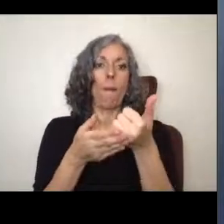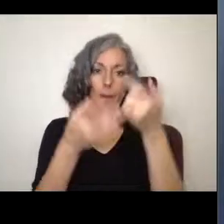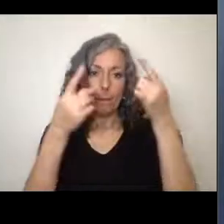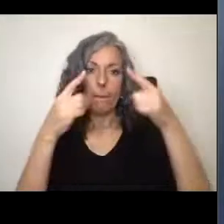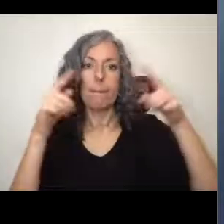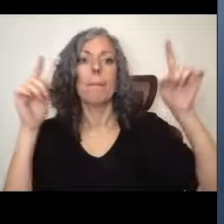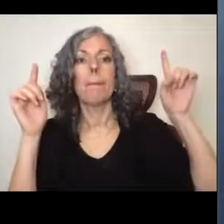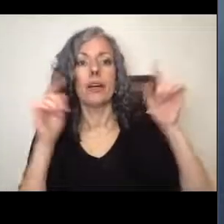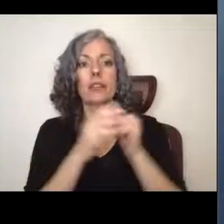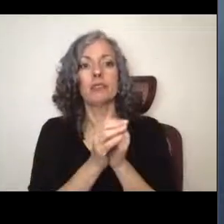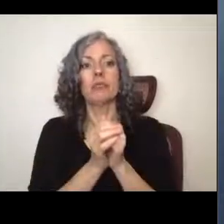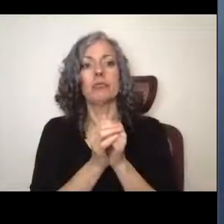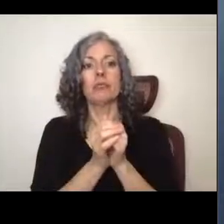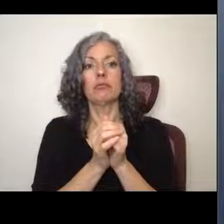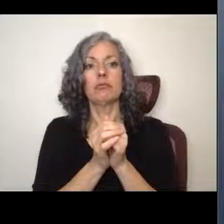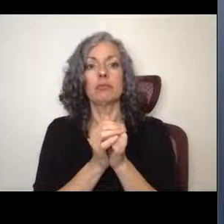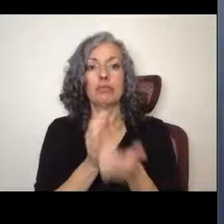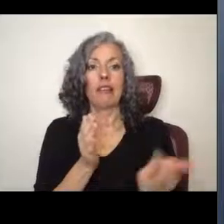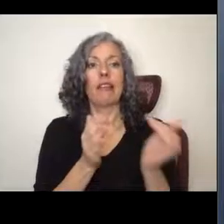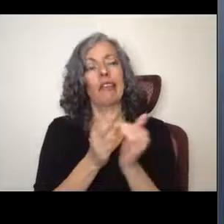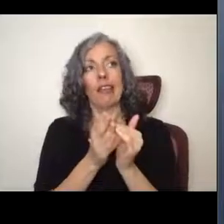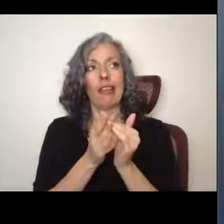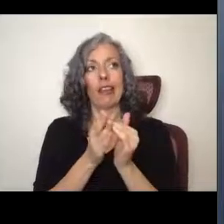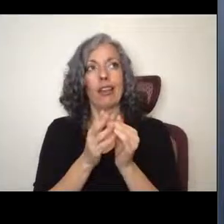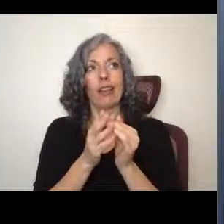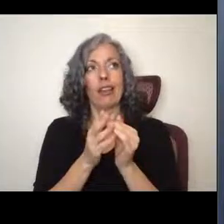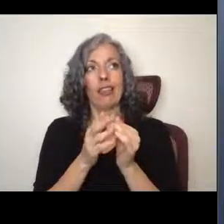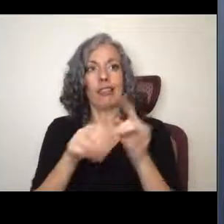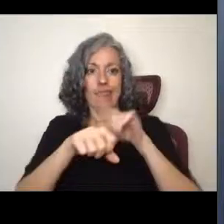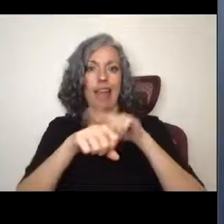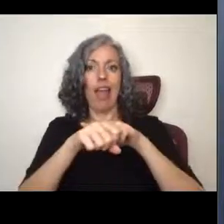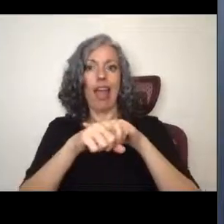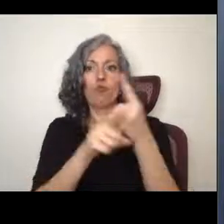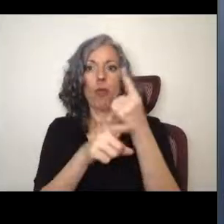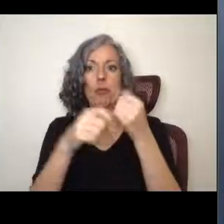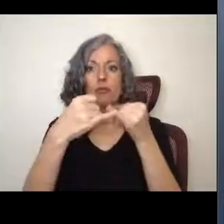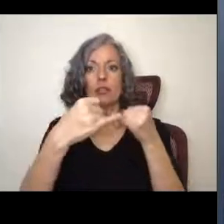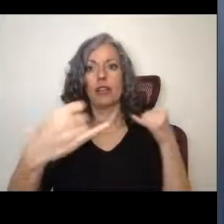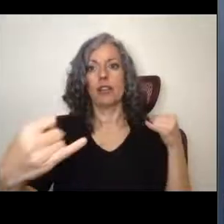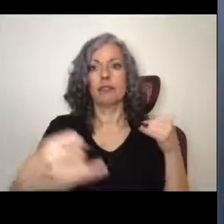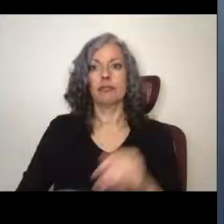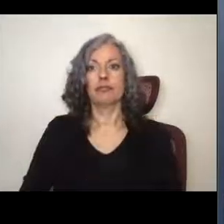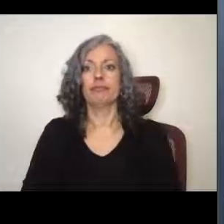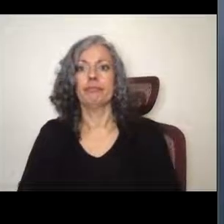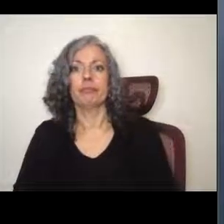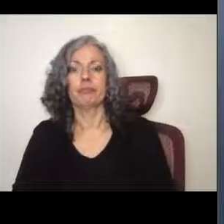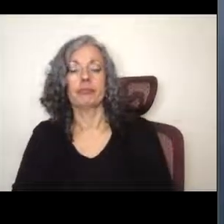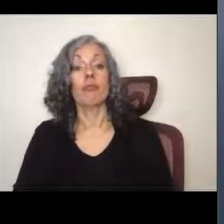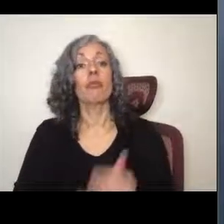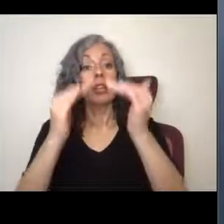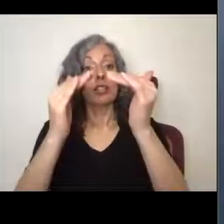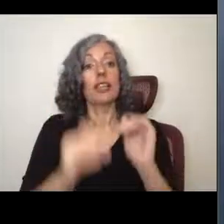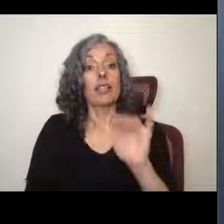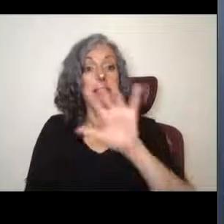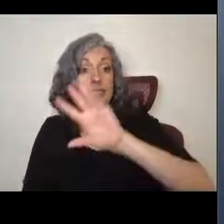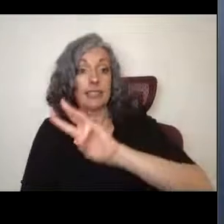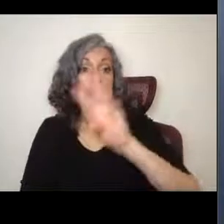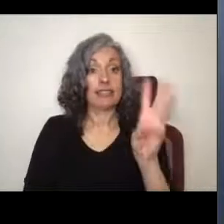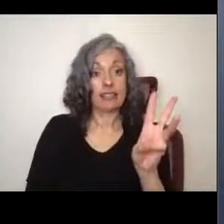in, again, an expedited timeline. So the next item we're on is item 66. Alicia